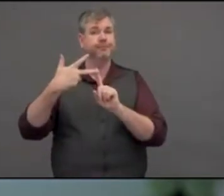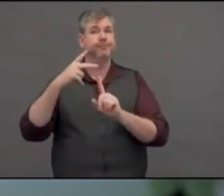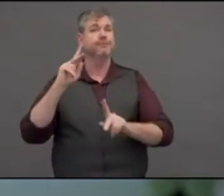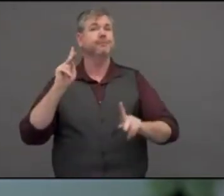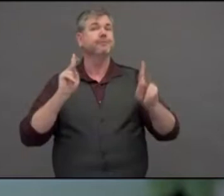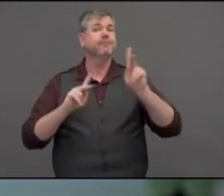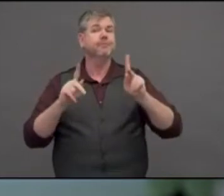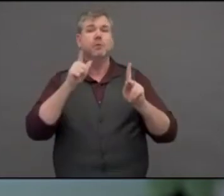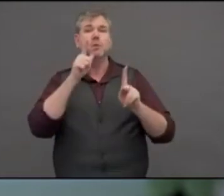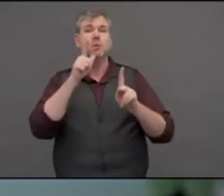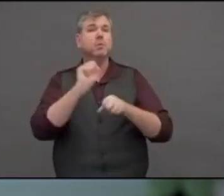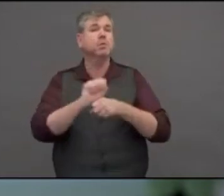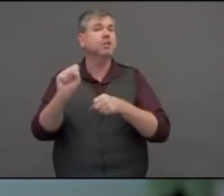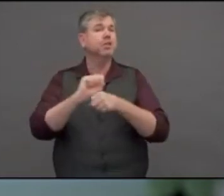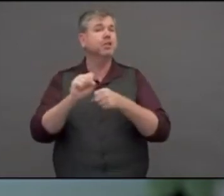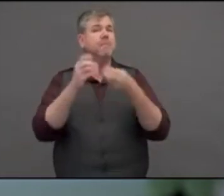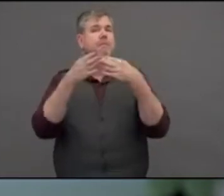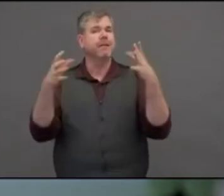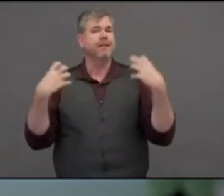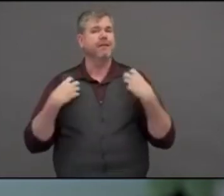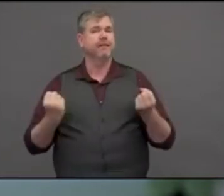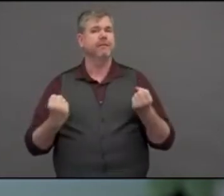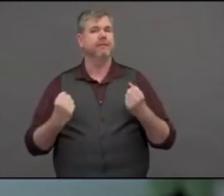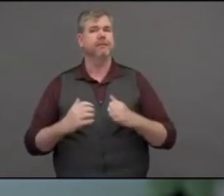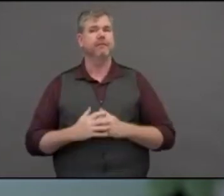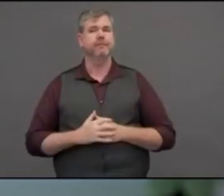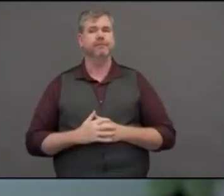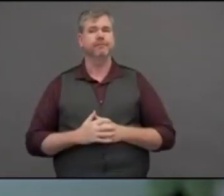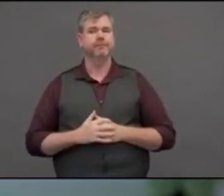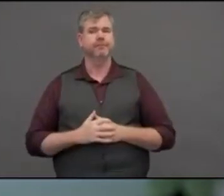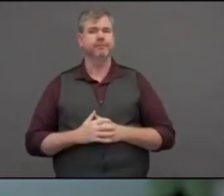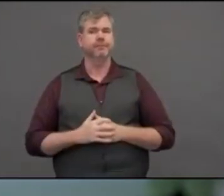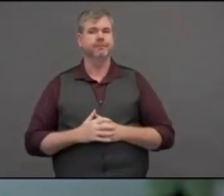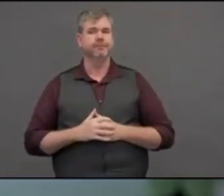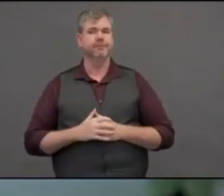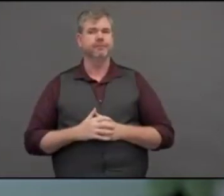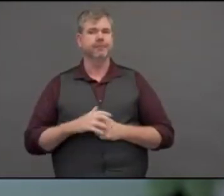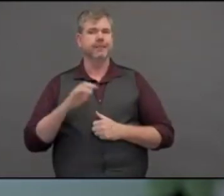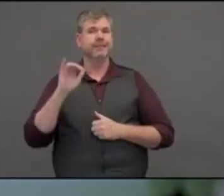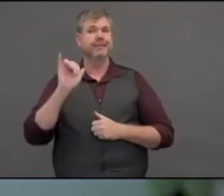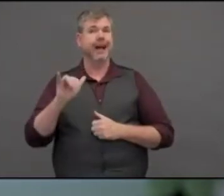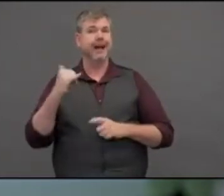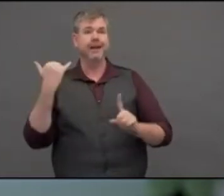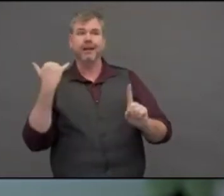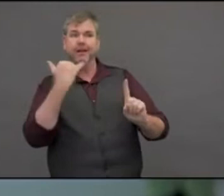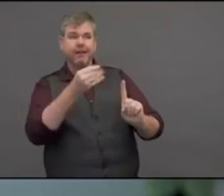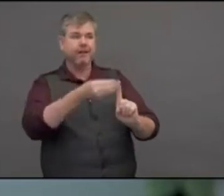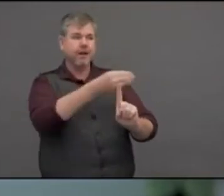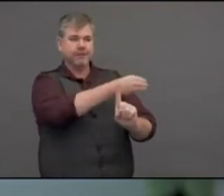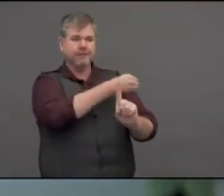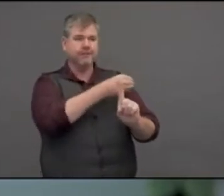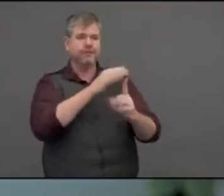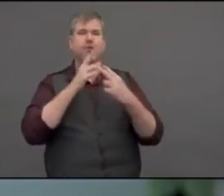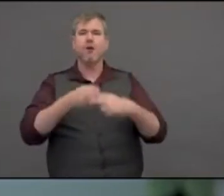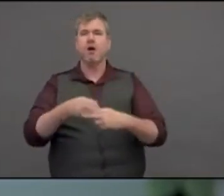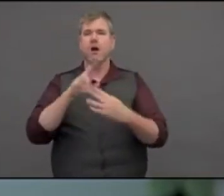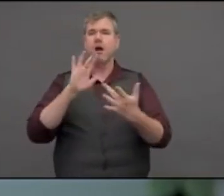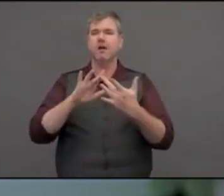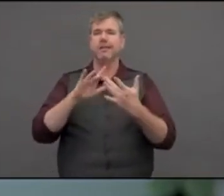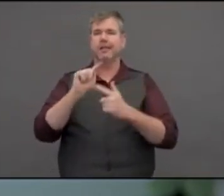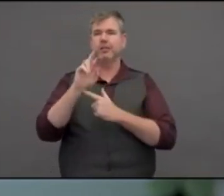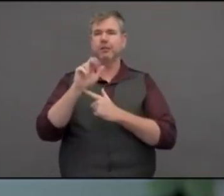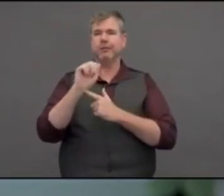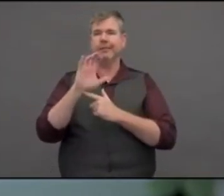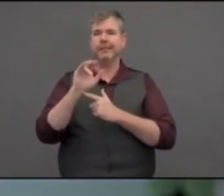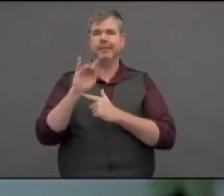tracing process. And then the fourth category, and this is a really important one for the broader public, anyone